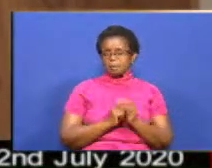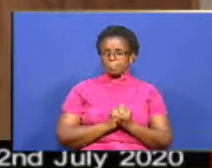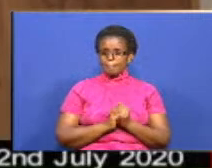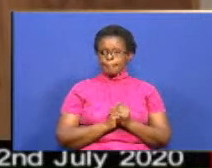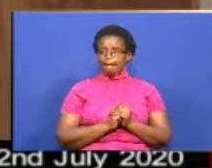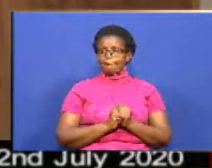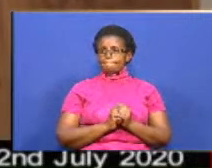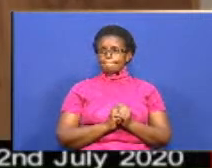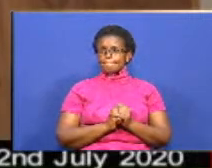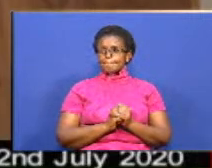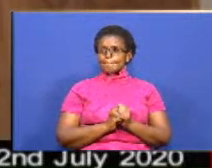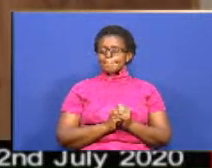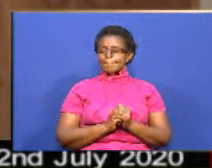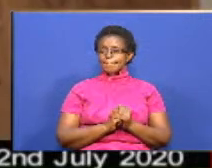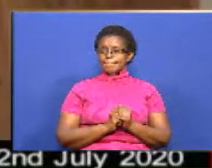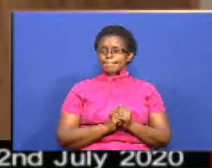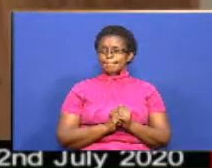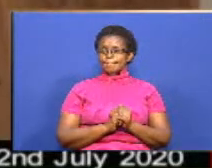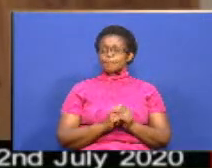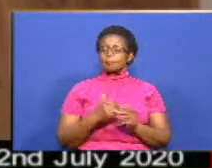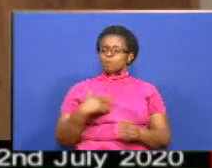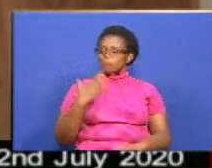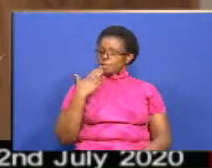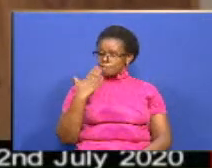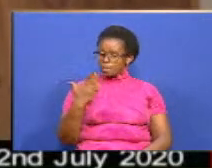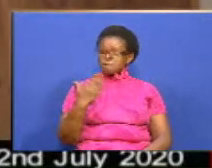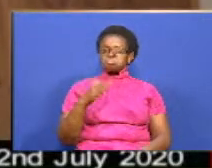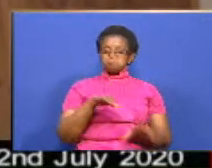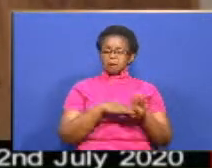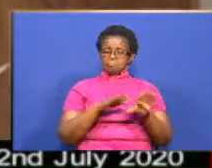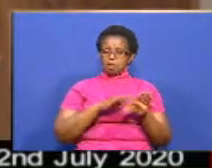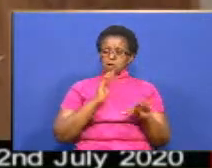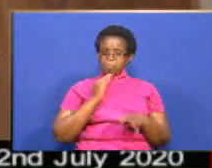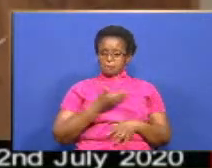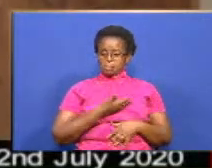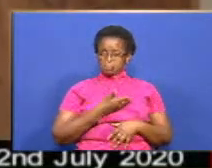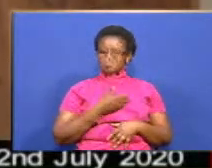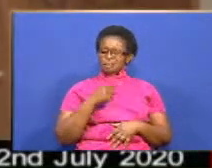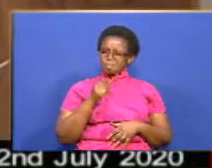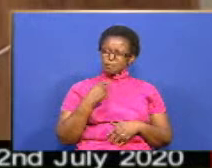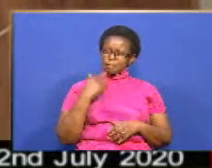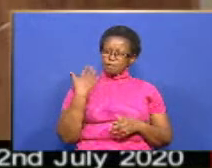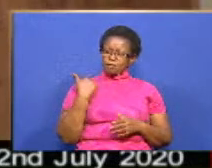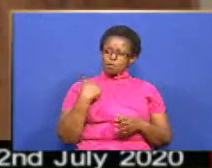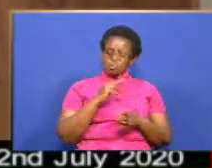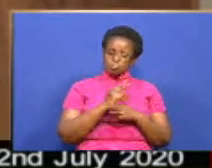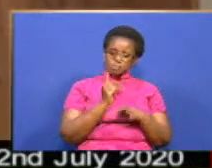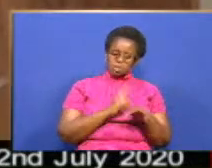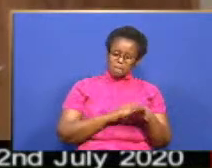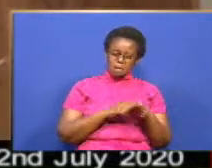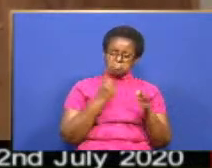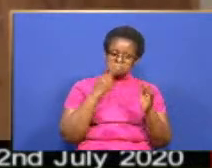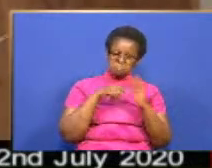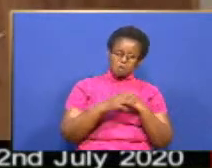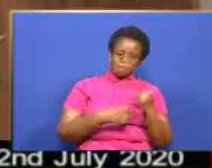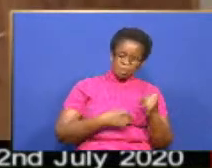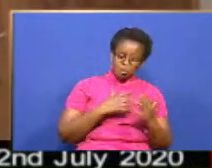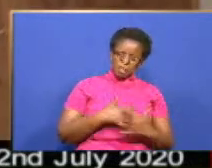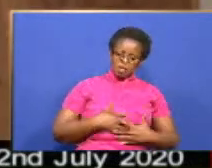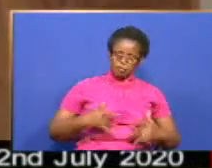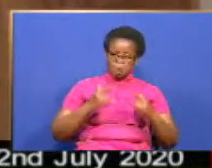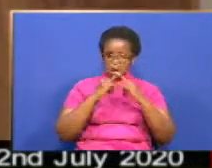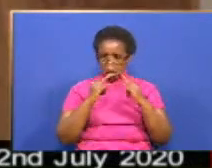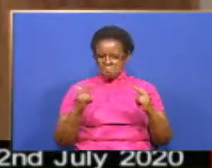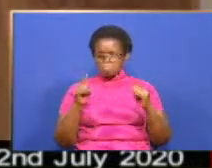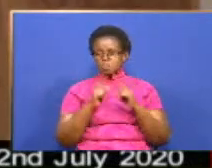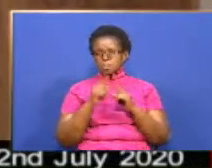I really truthfully want to thank my members of the committee. They took time to visit the refugee camps and to come up